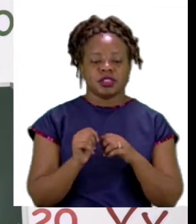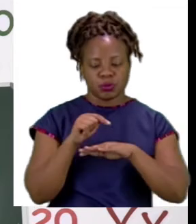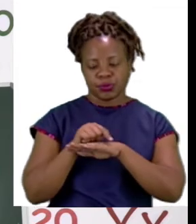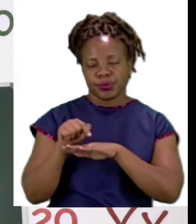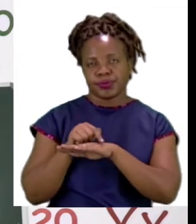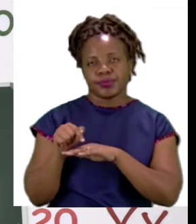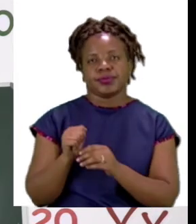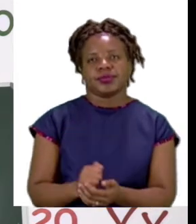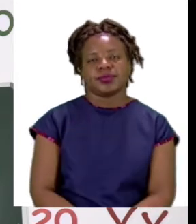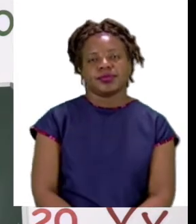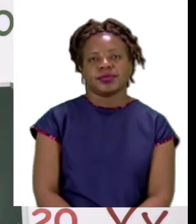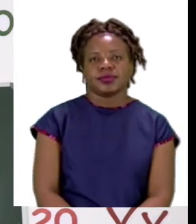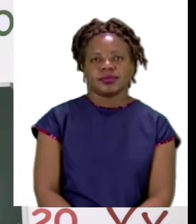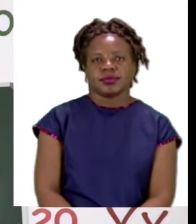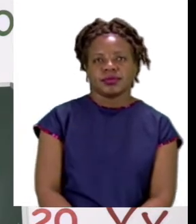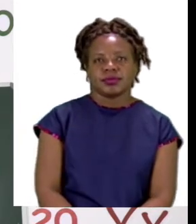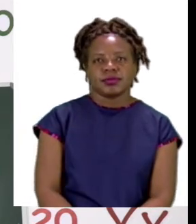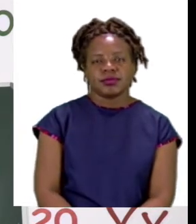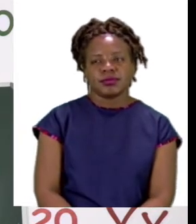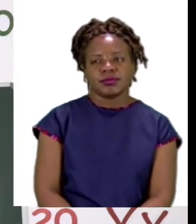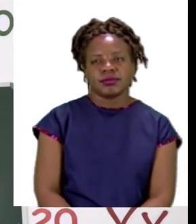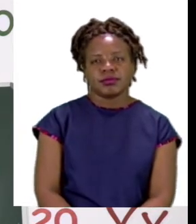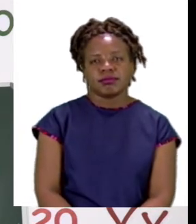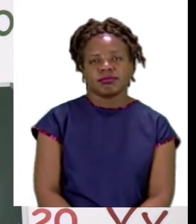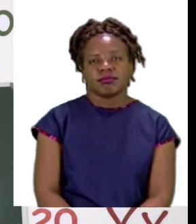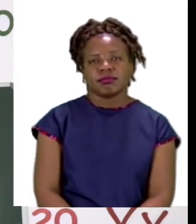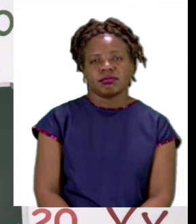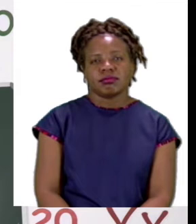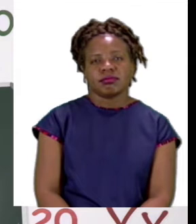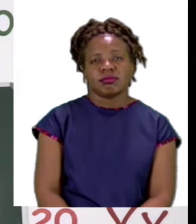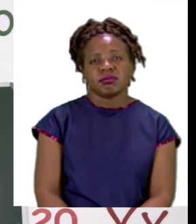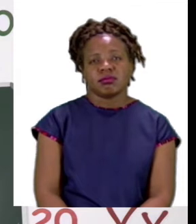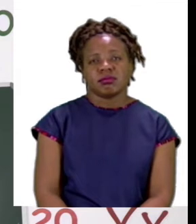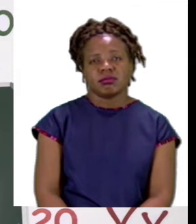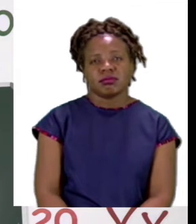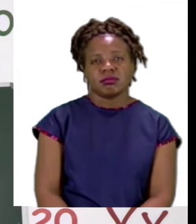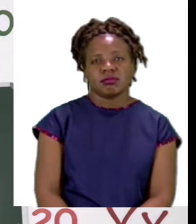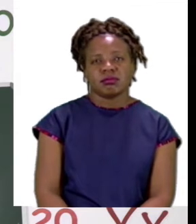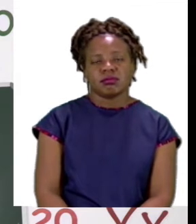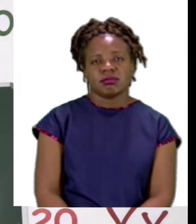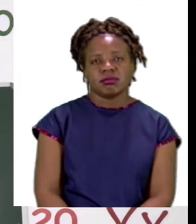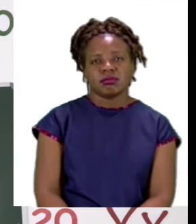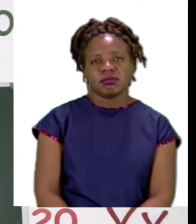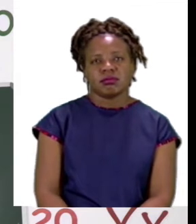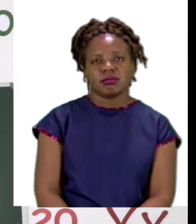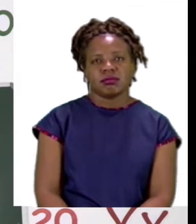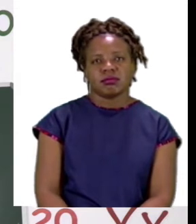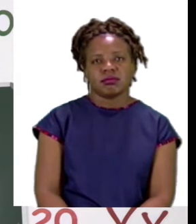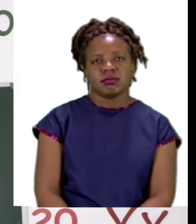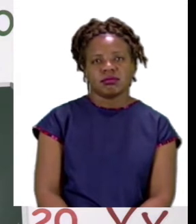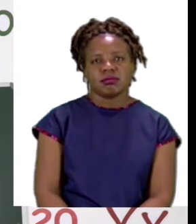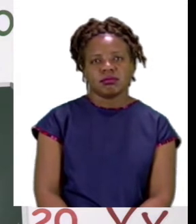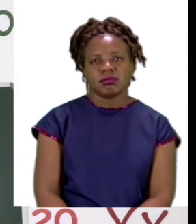we still have our A and I, we say A instead of A.